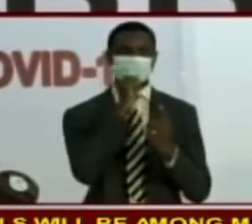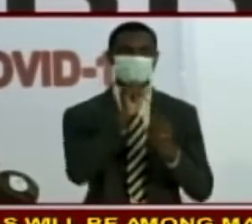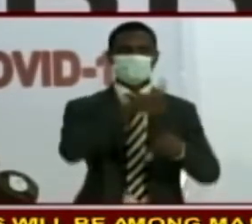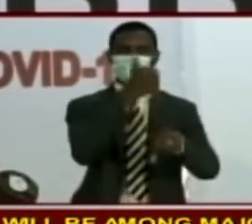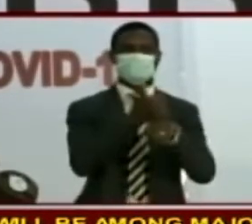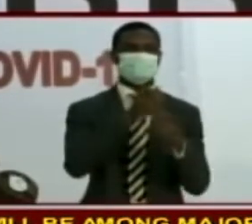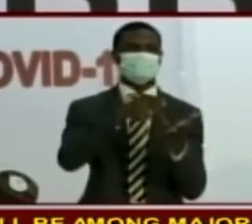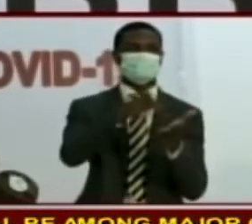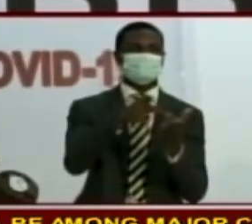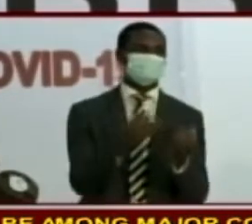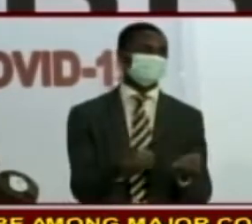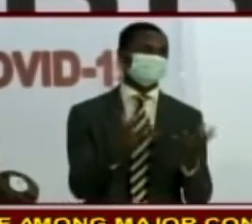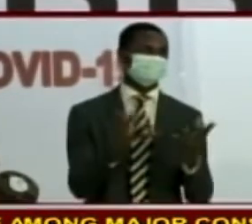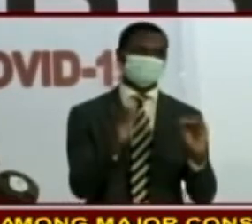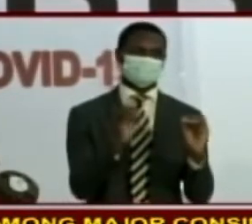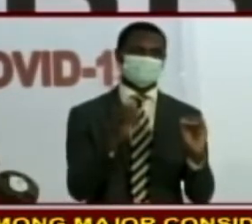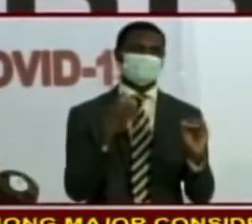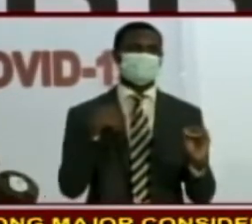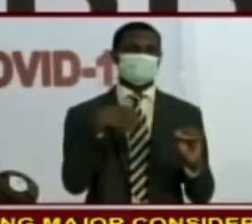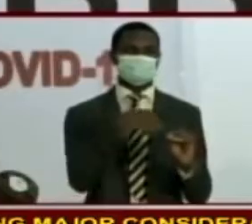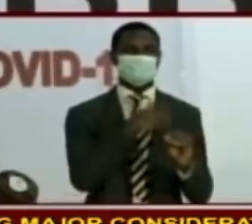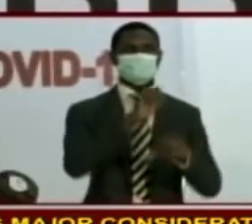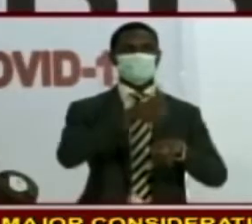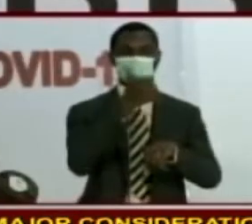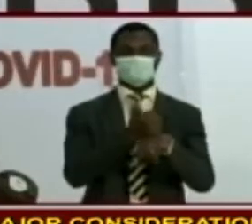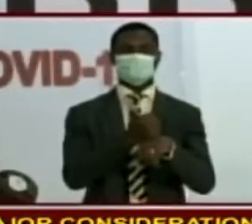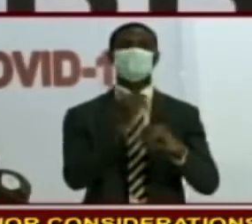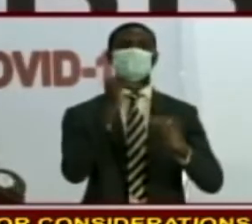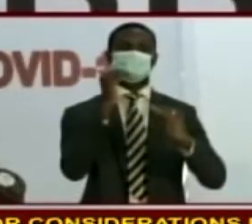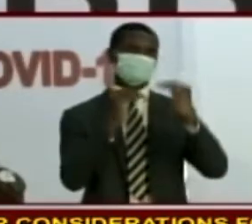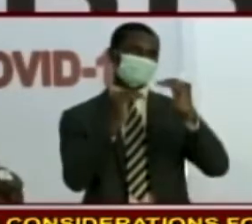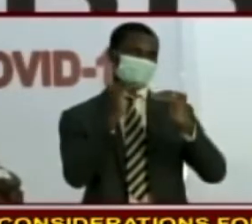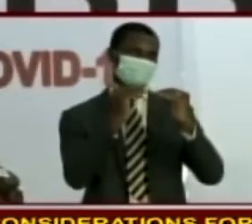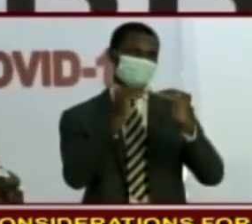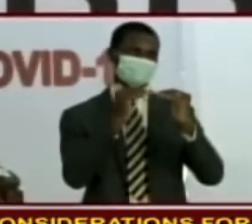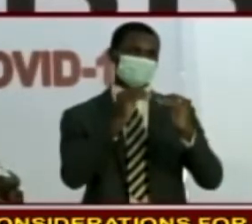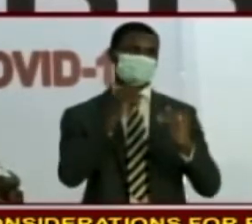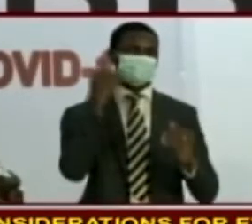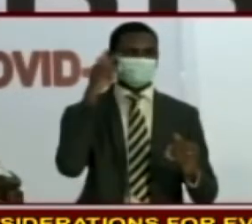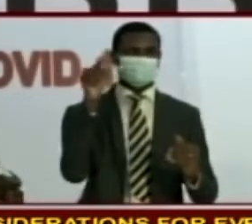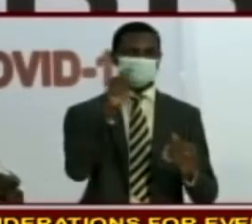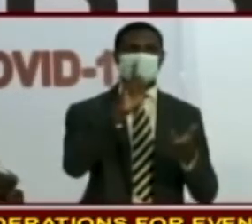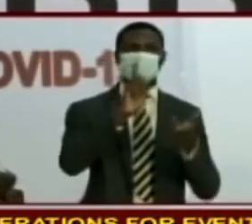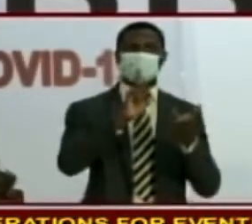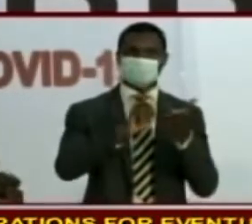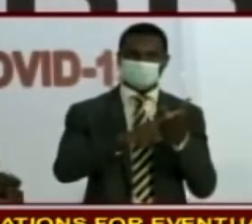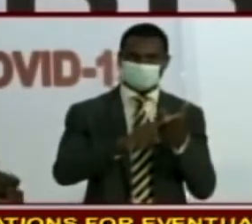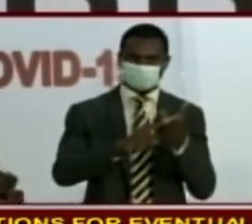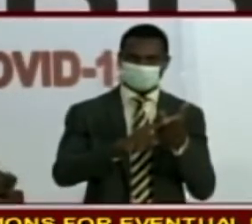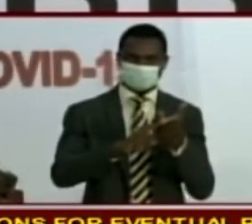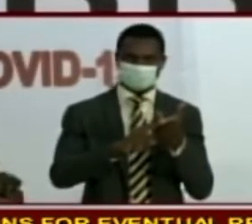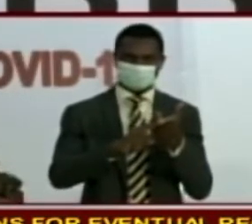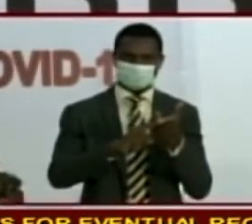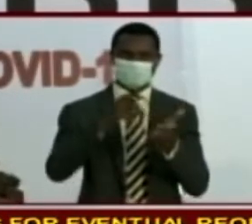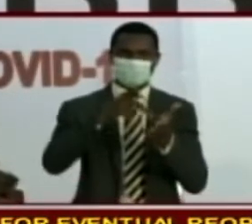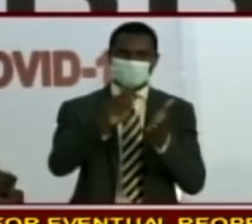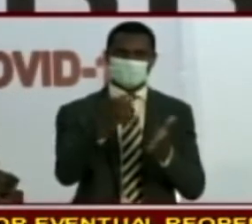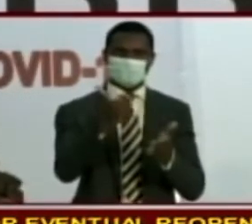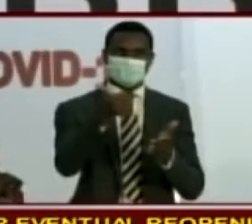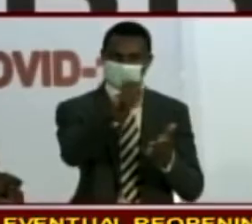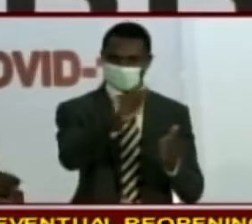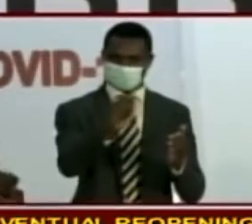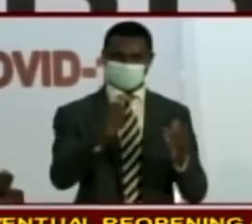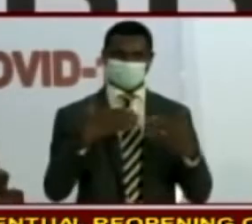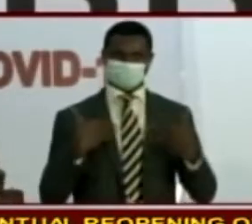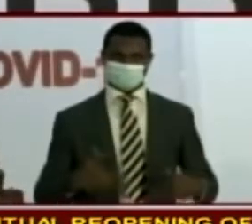is we set the standard. For you to hire anyone, it must be a